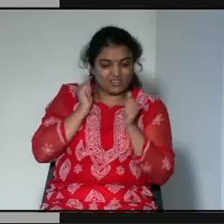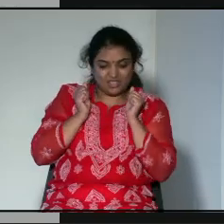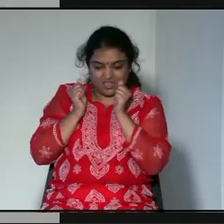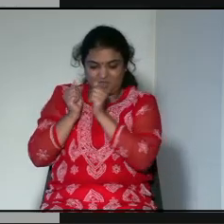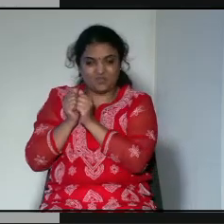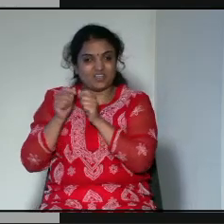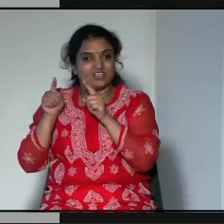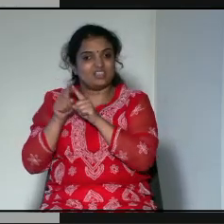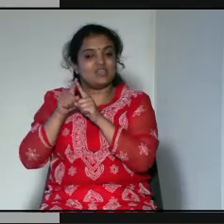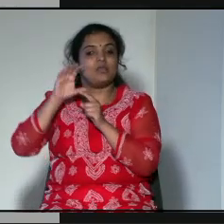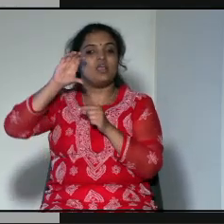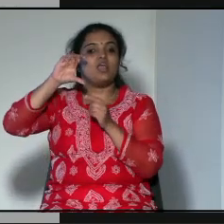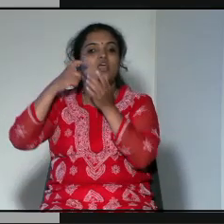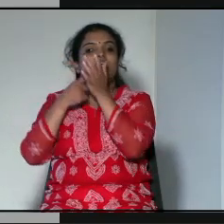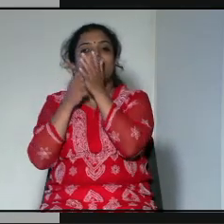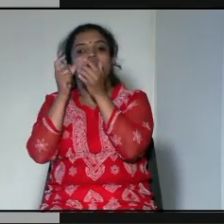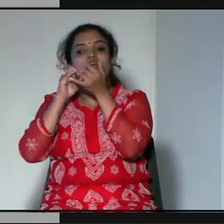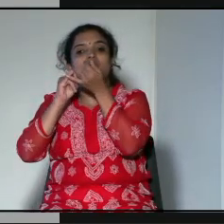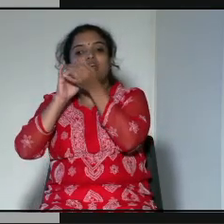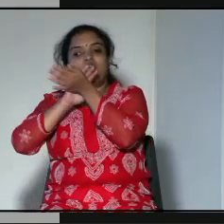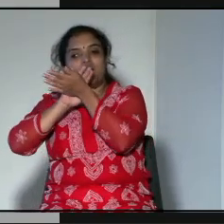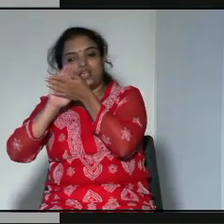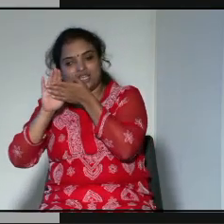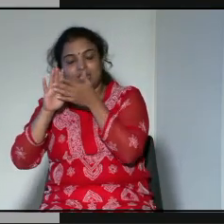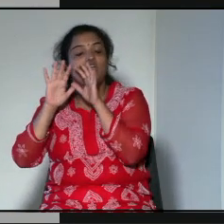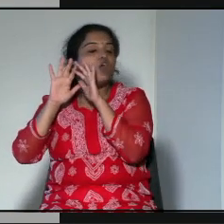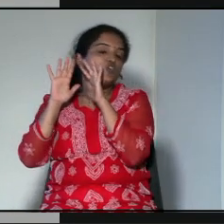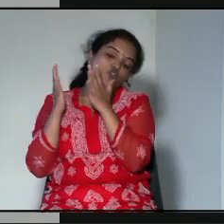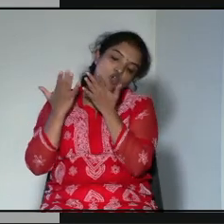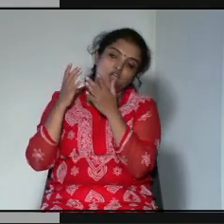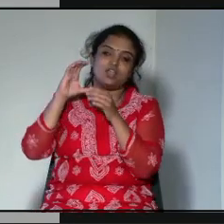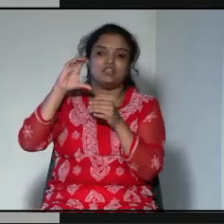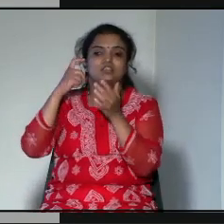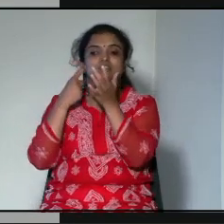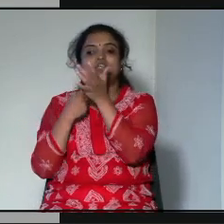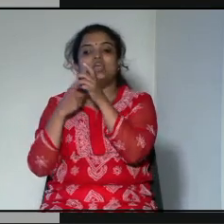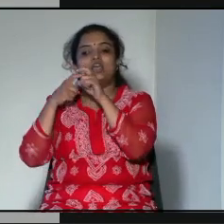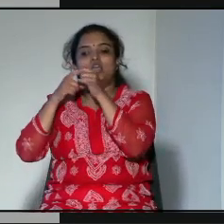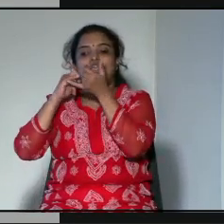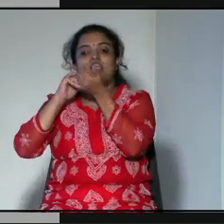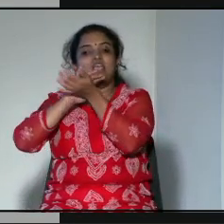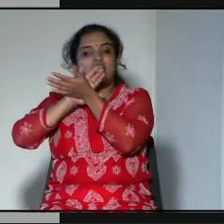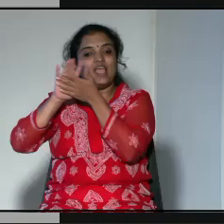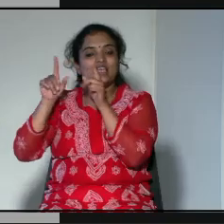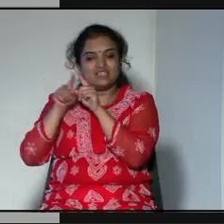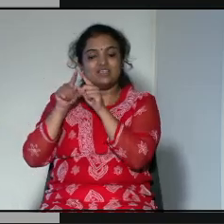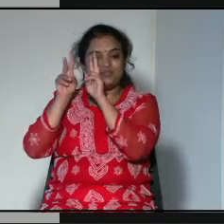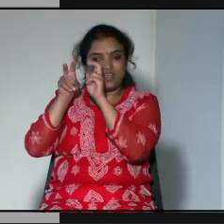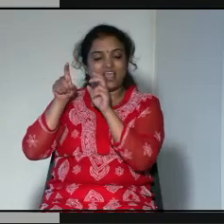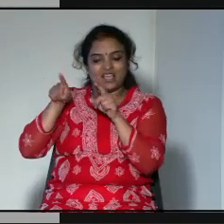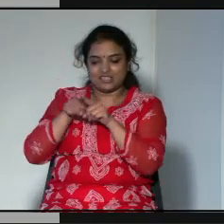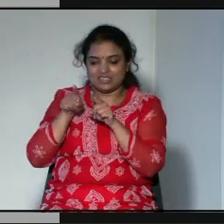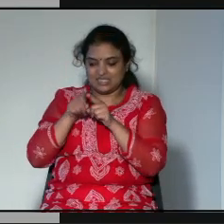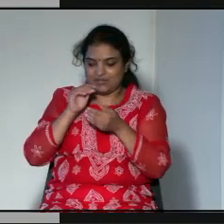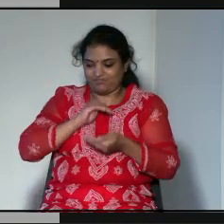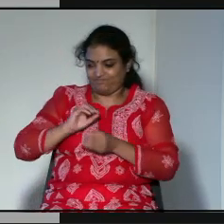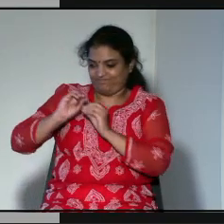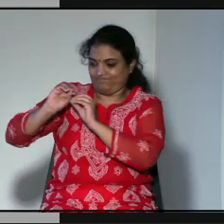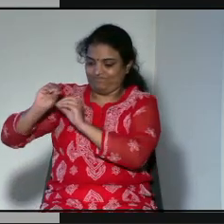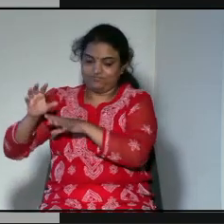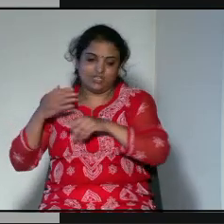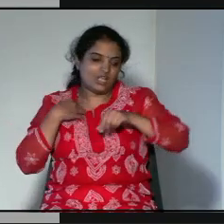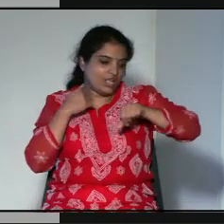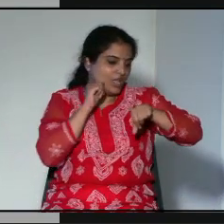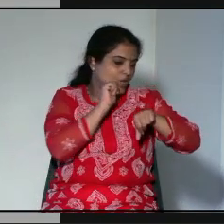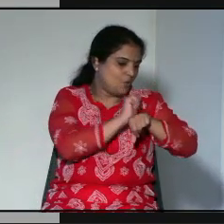Meera Mukherjee started going with Nirmal Sengupta there every Sunday morning to teach the village children. Lessons in alphabets